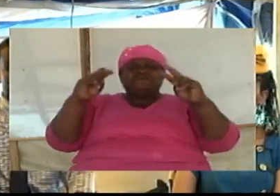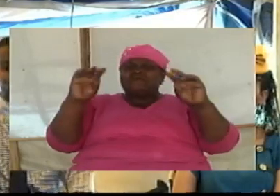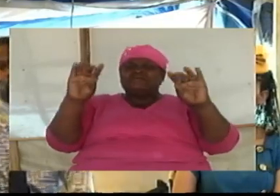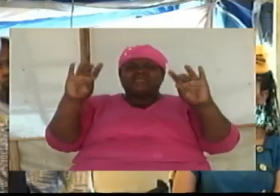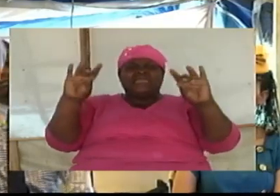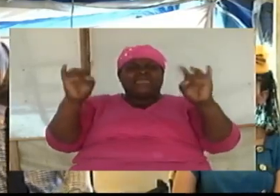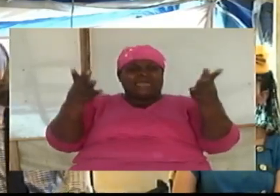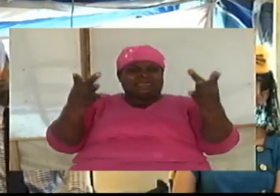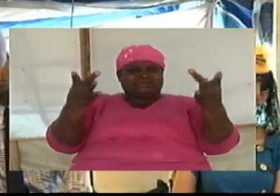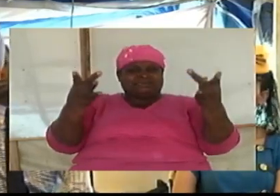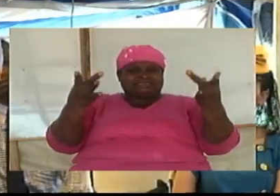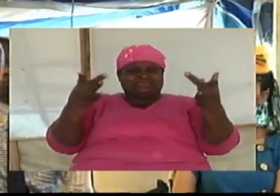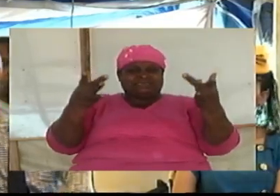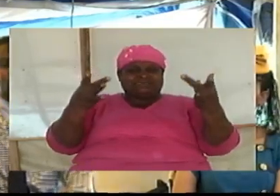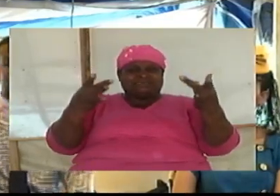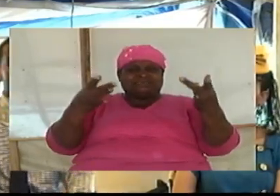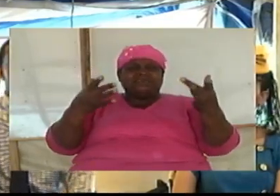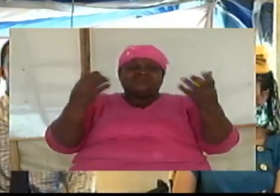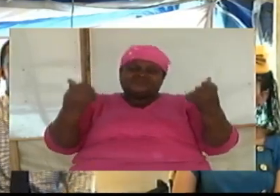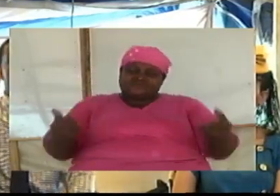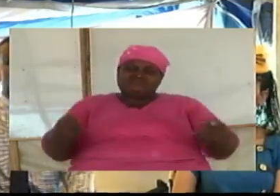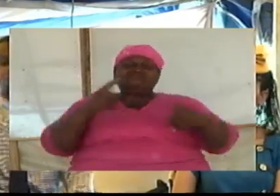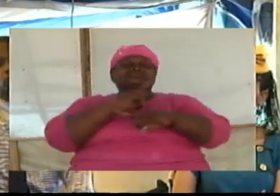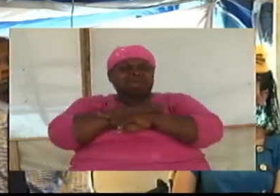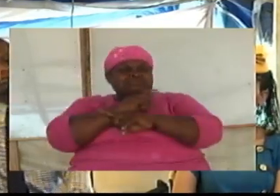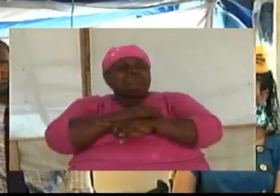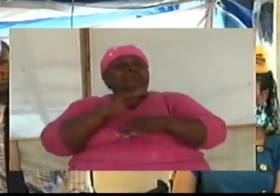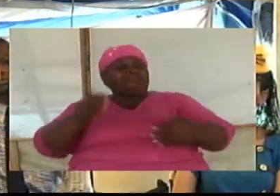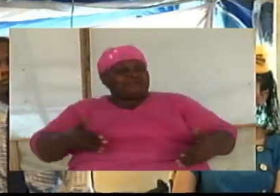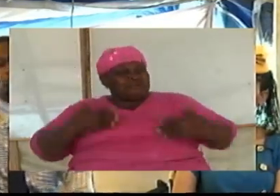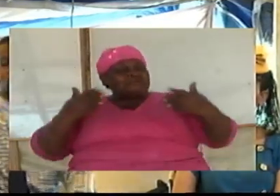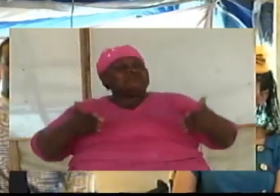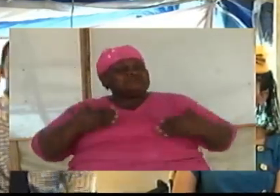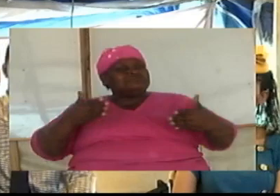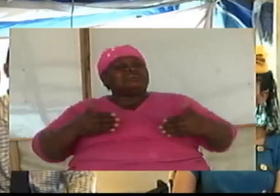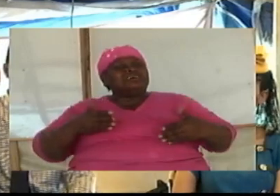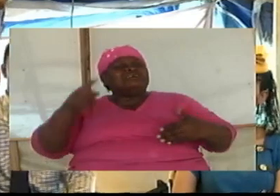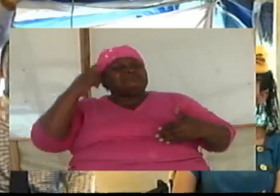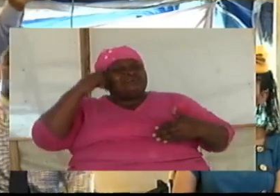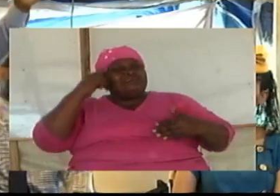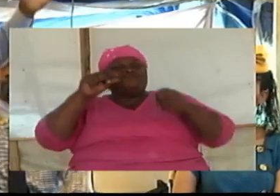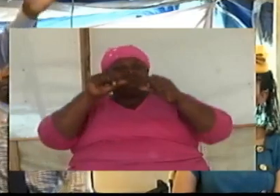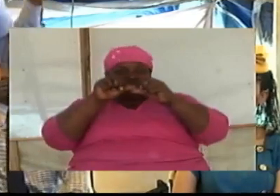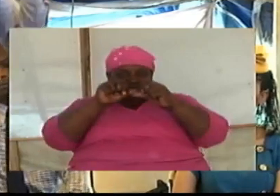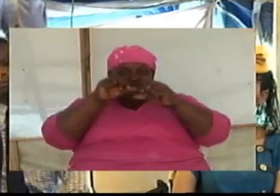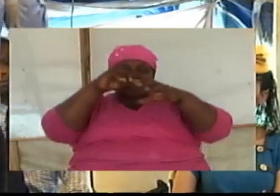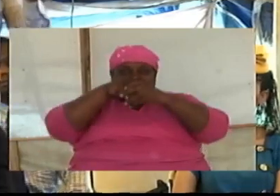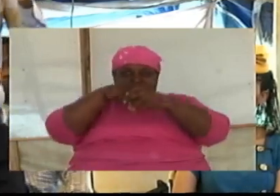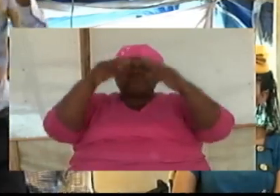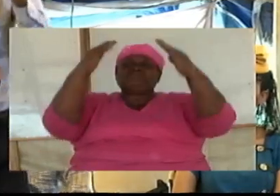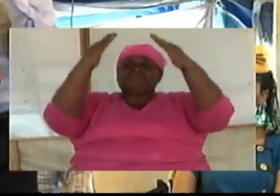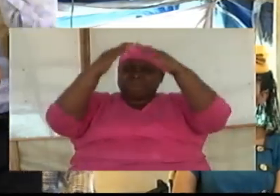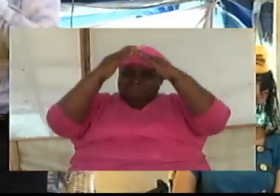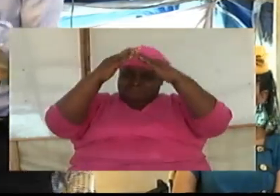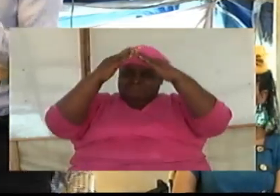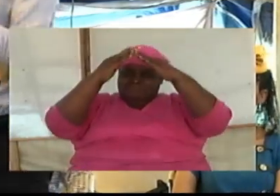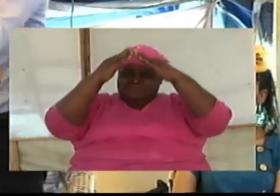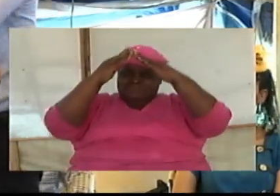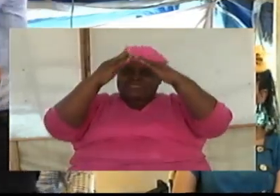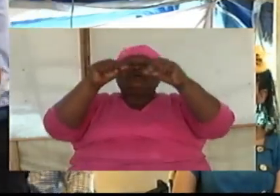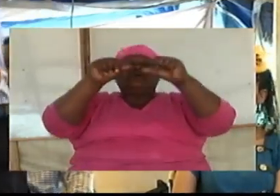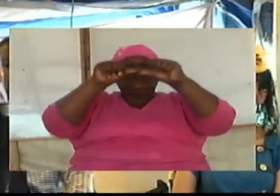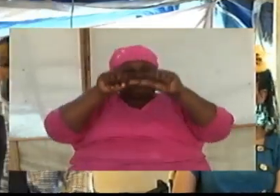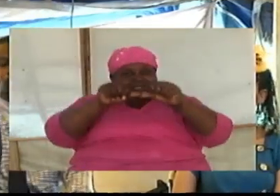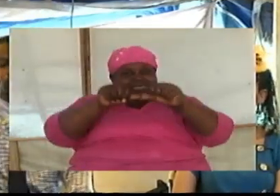want to encourage us from a little thought. Stay in the house. Praise the Lord Jesus. Stay in